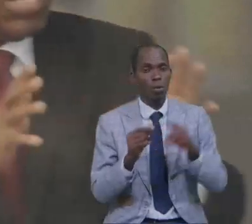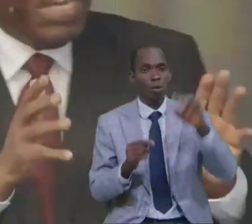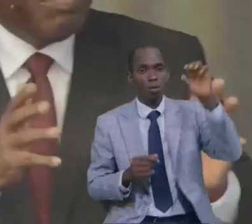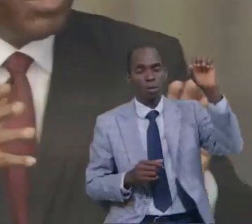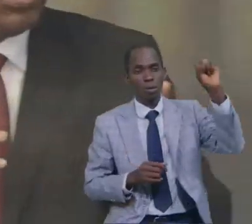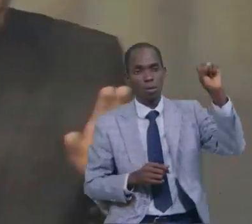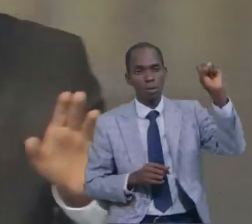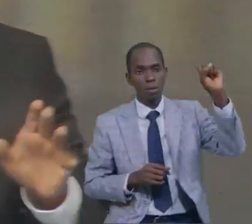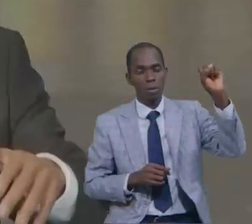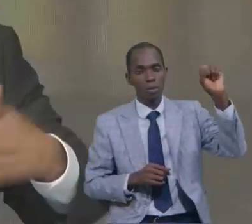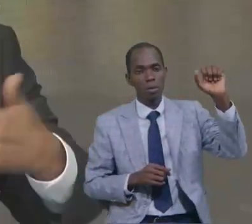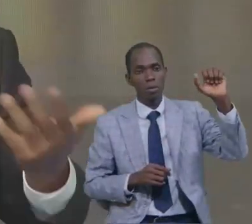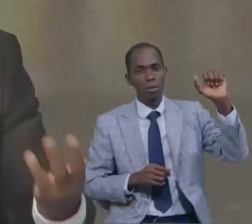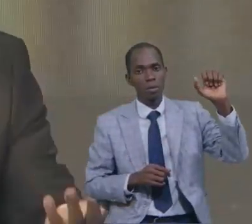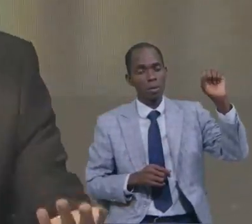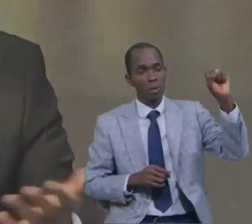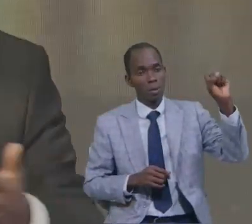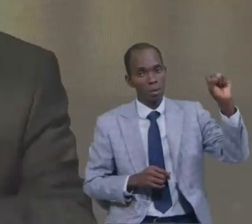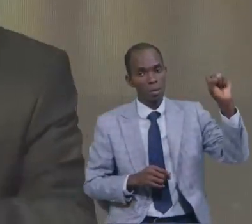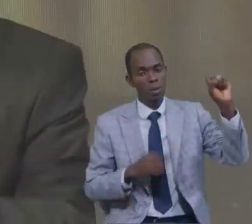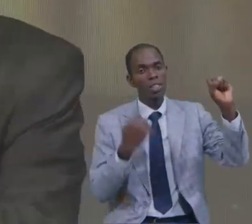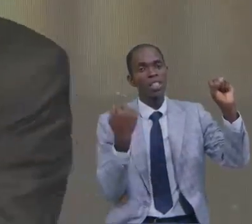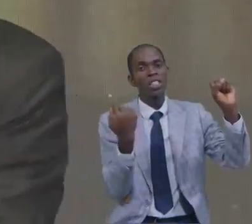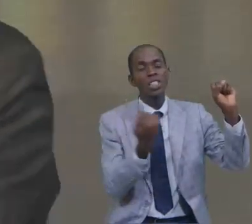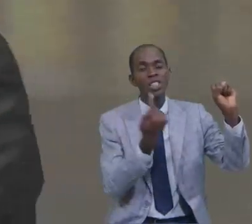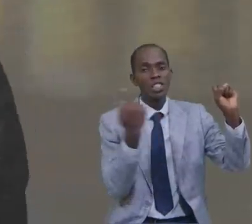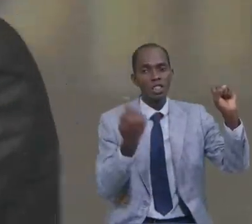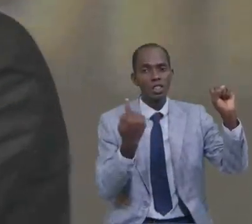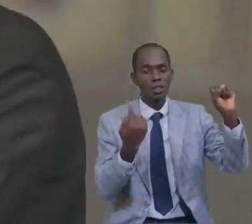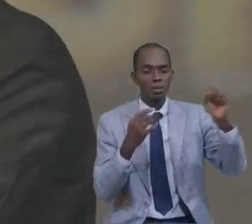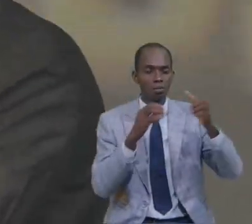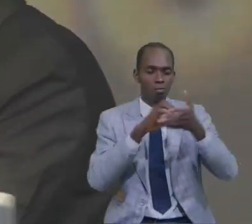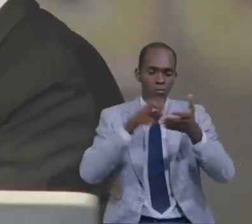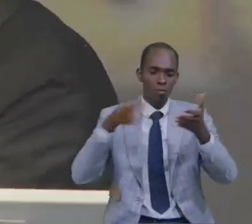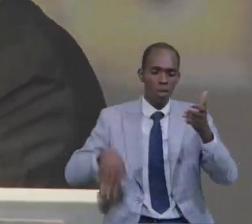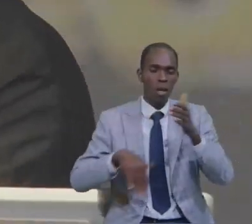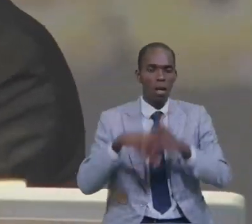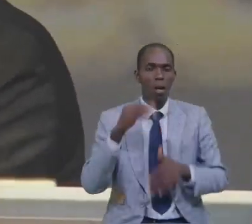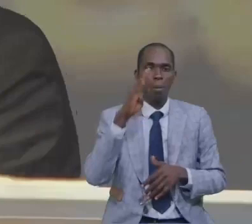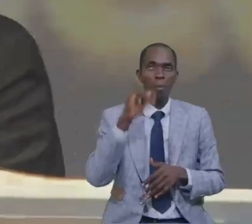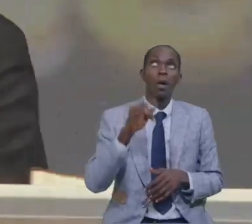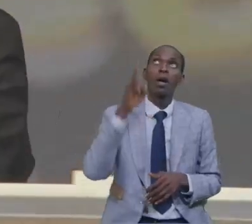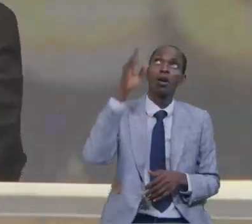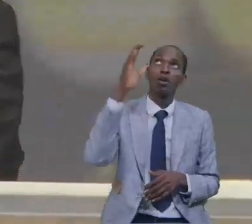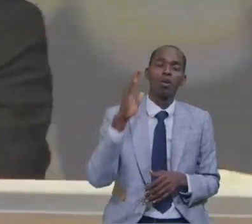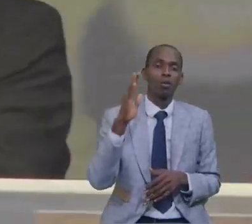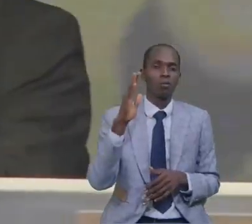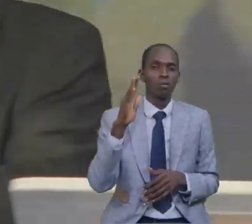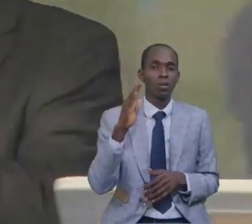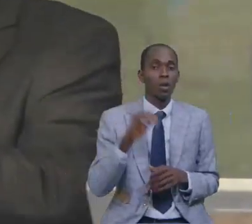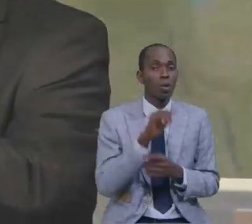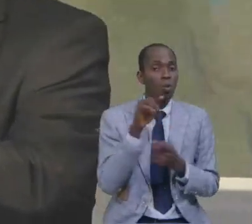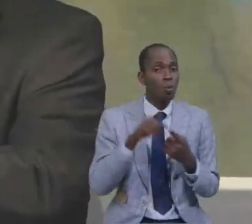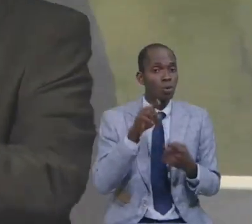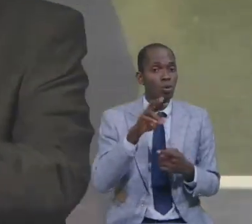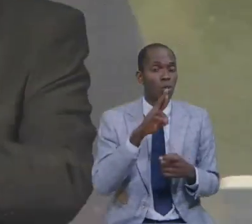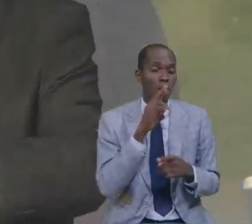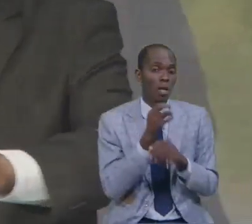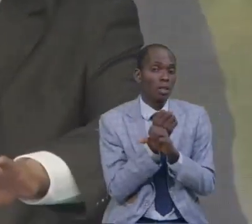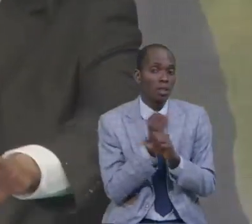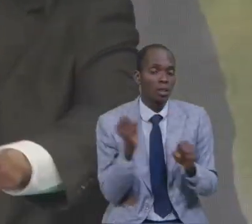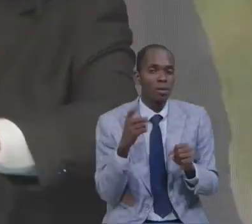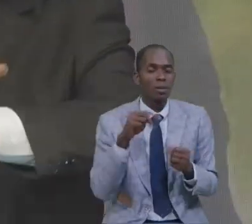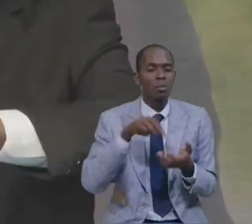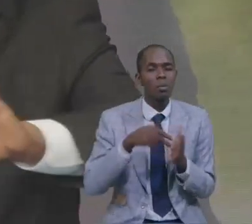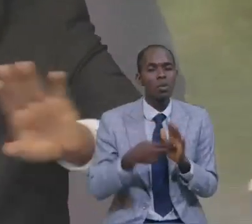you are saved, the meaning of being saved is that God takes the blood of